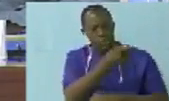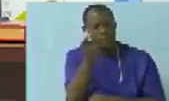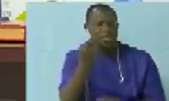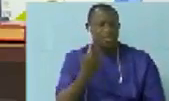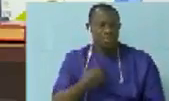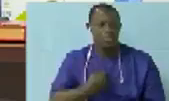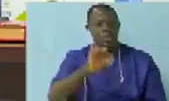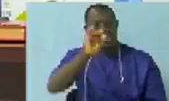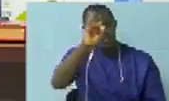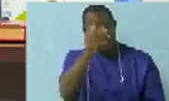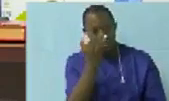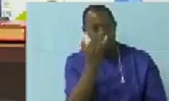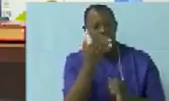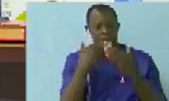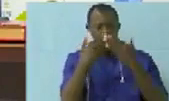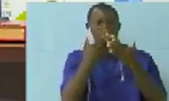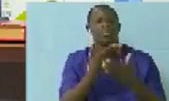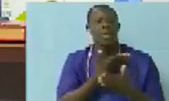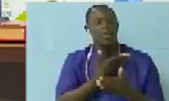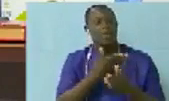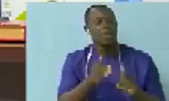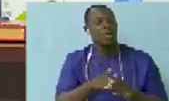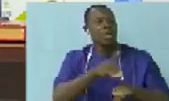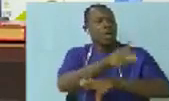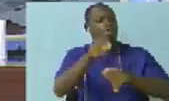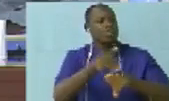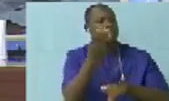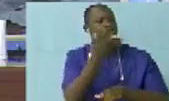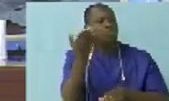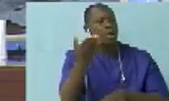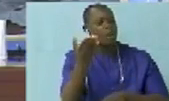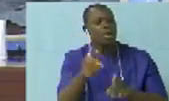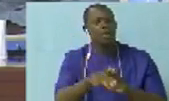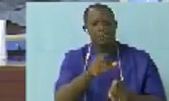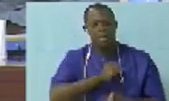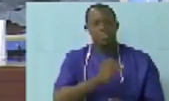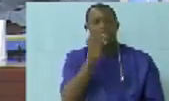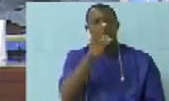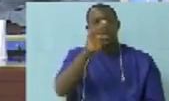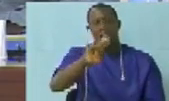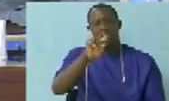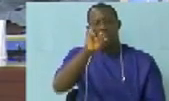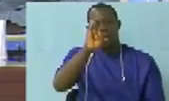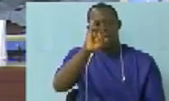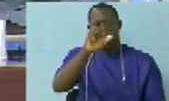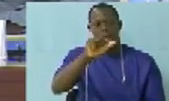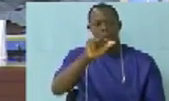Yes. Where? NIA.